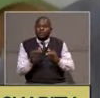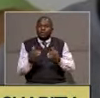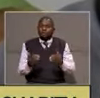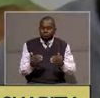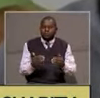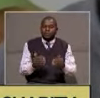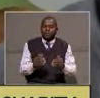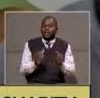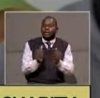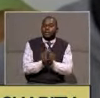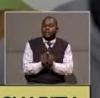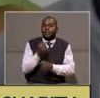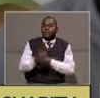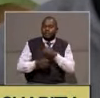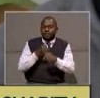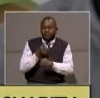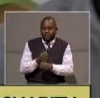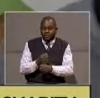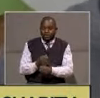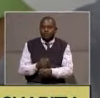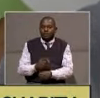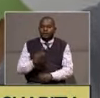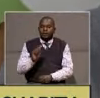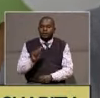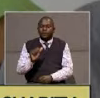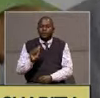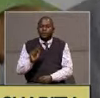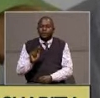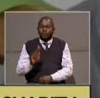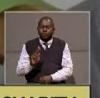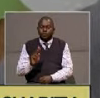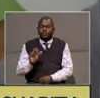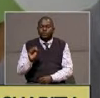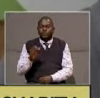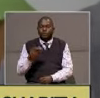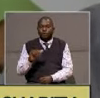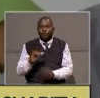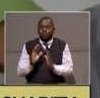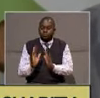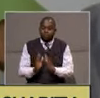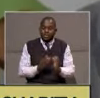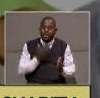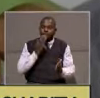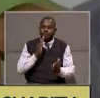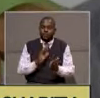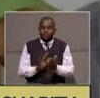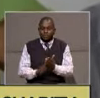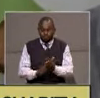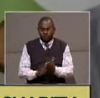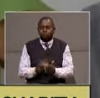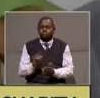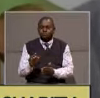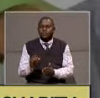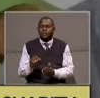operation for 10-year-old Benedict Takashaba. Organizers also believe that a shift from